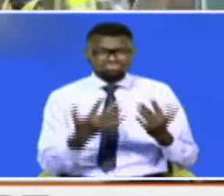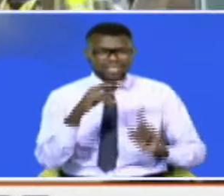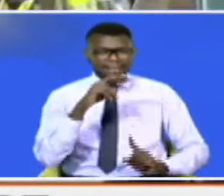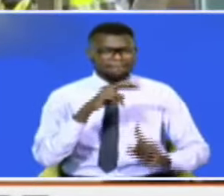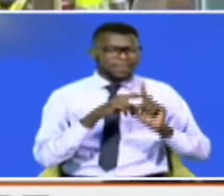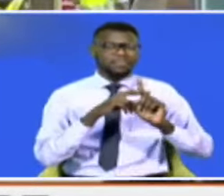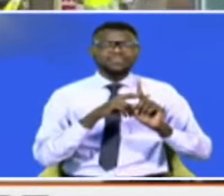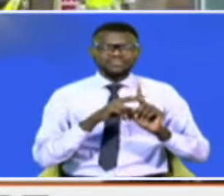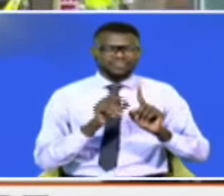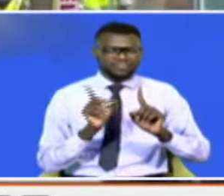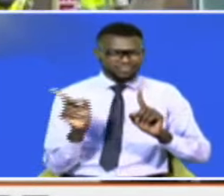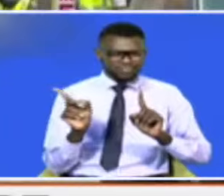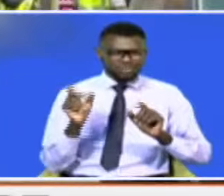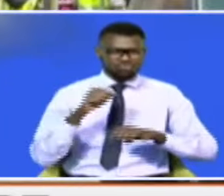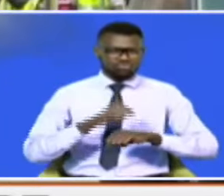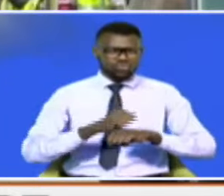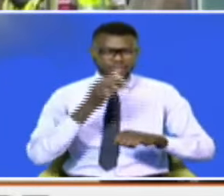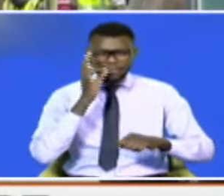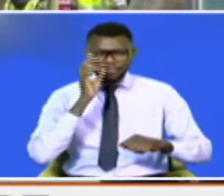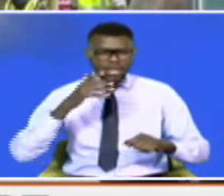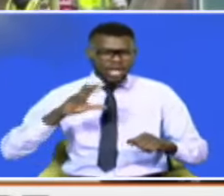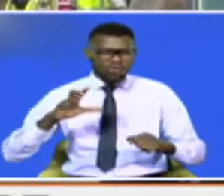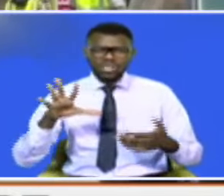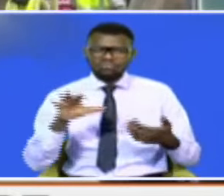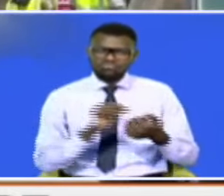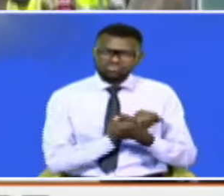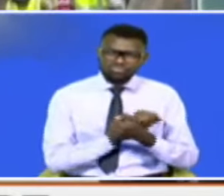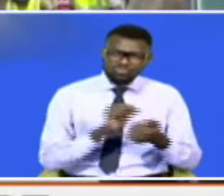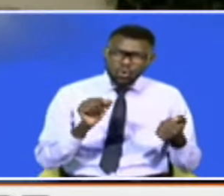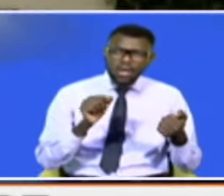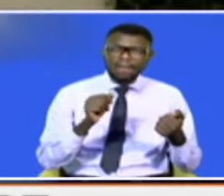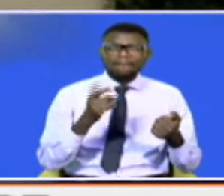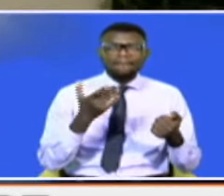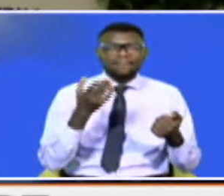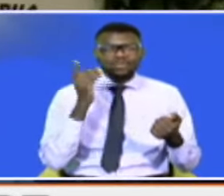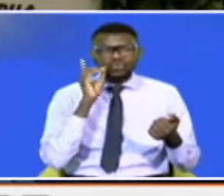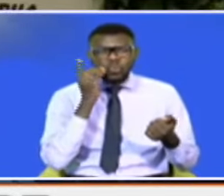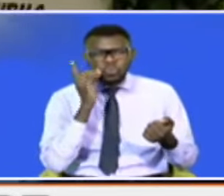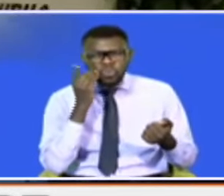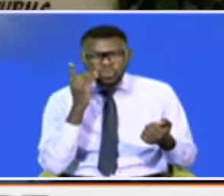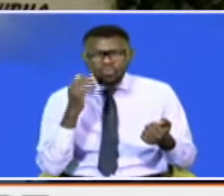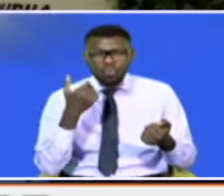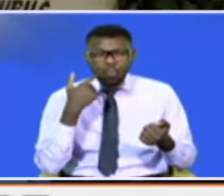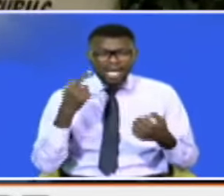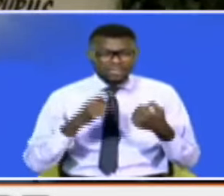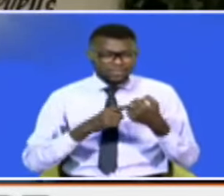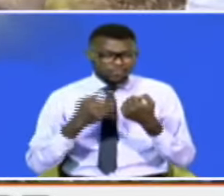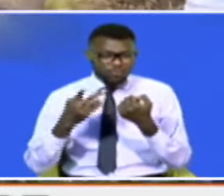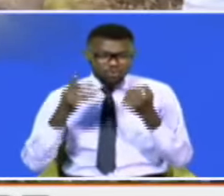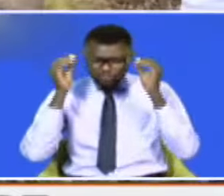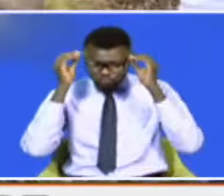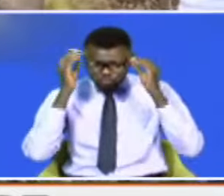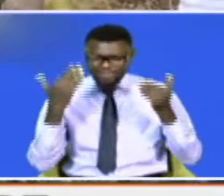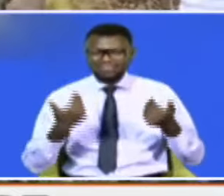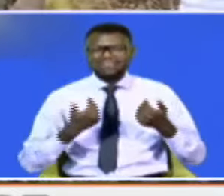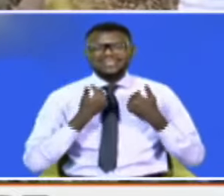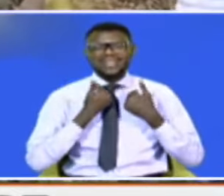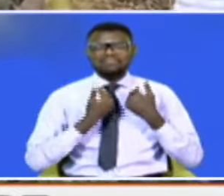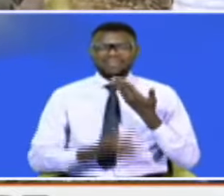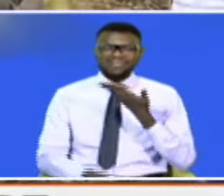Endarasha Academy in Nyeri County, destroying a boys' dormitory that housed 164 students.